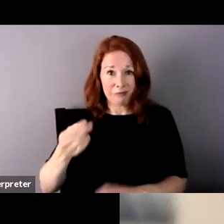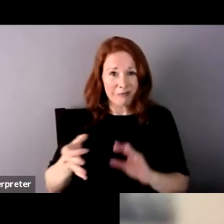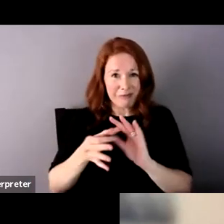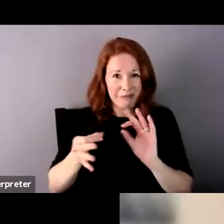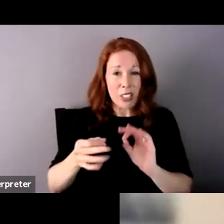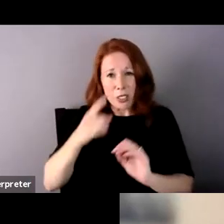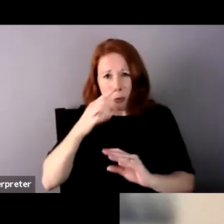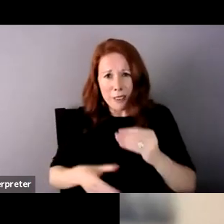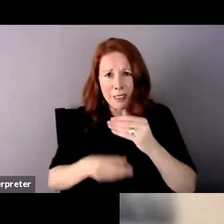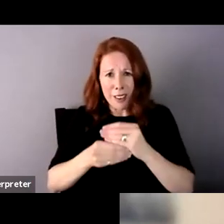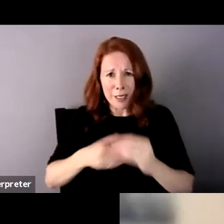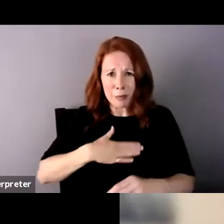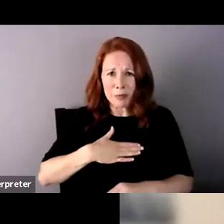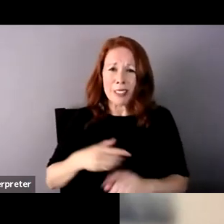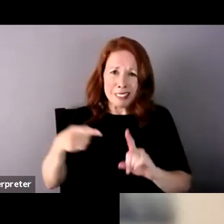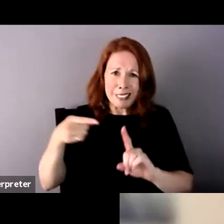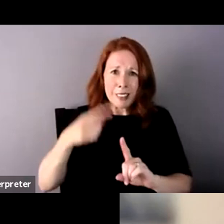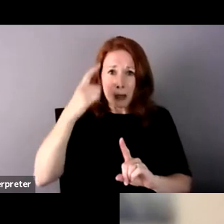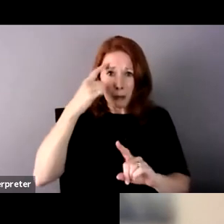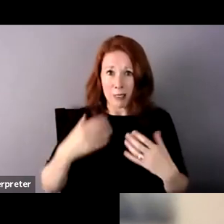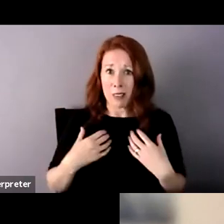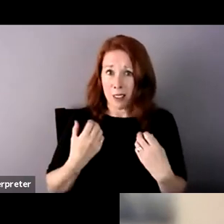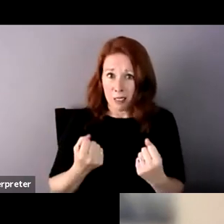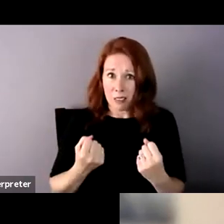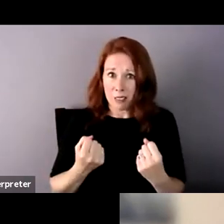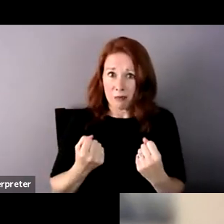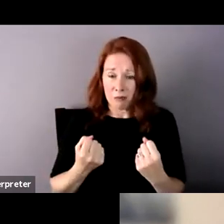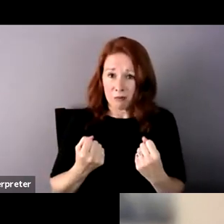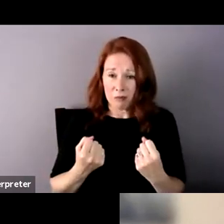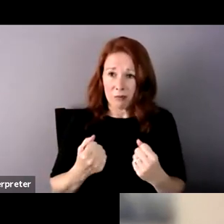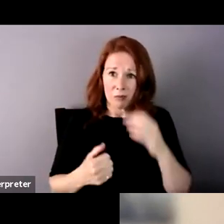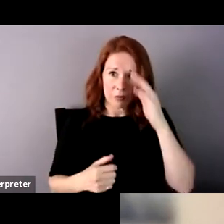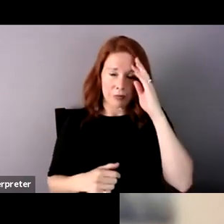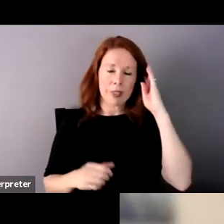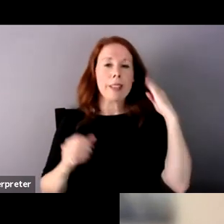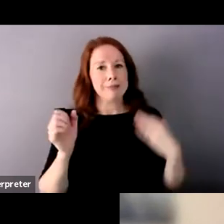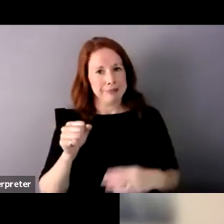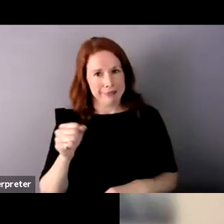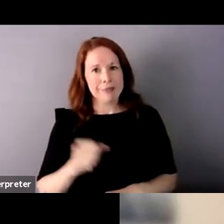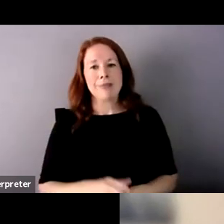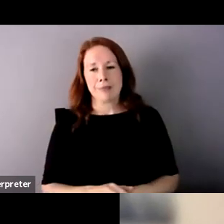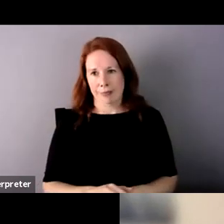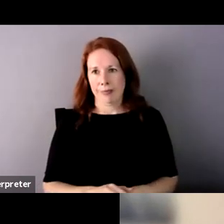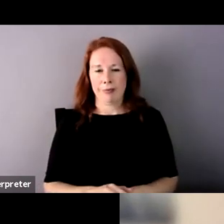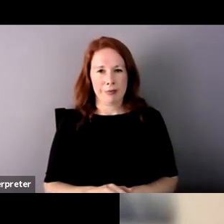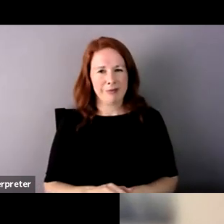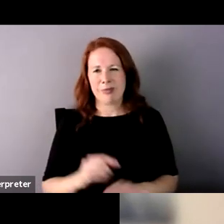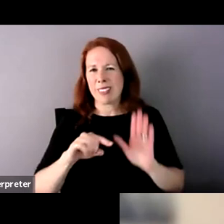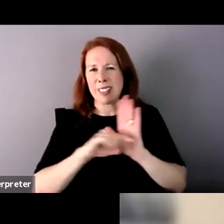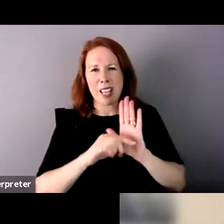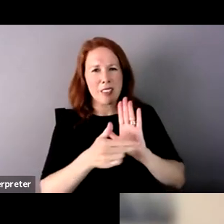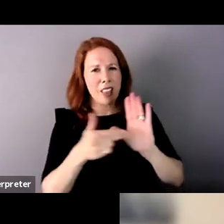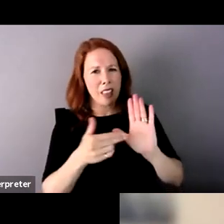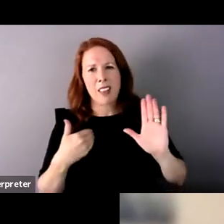Can you add anything else to that that might address what Karen is asking? You know, I feel that stigma that